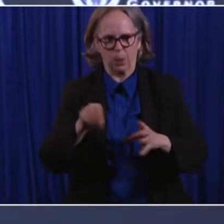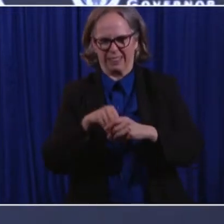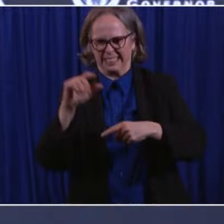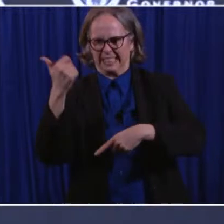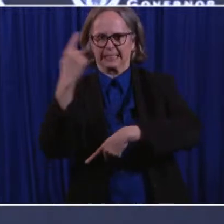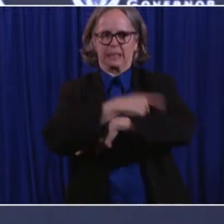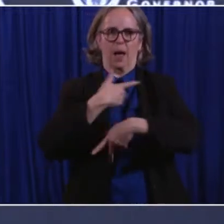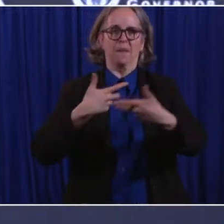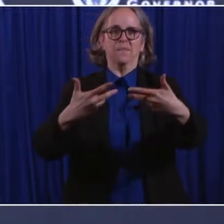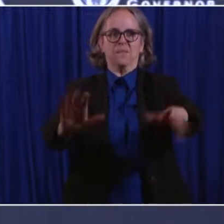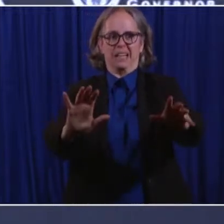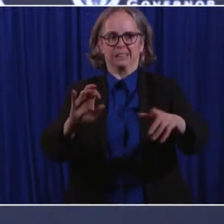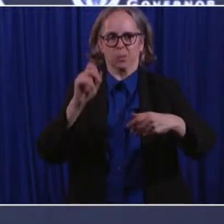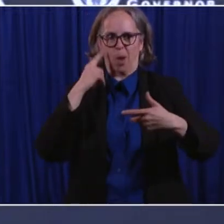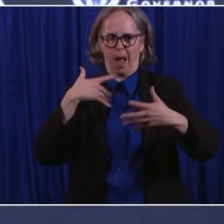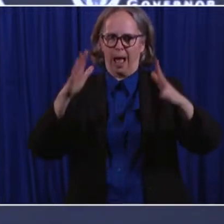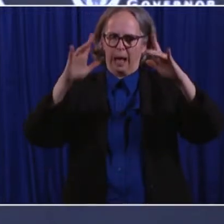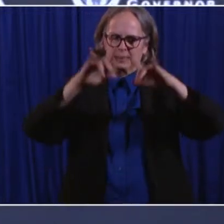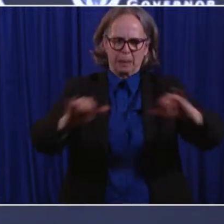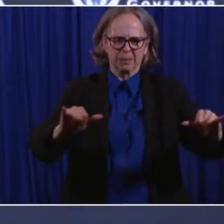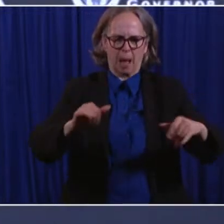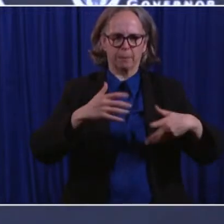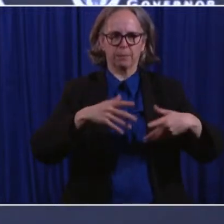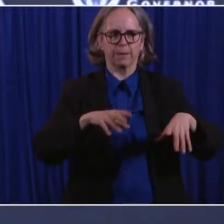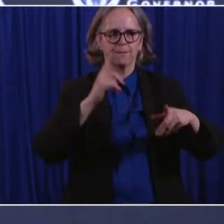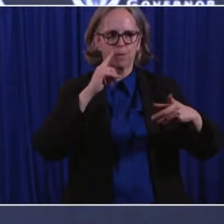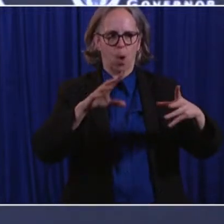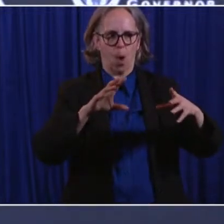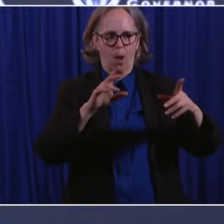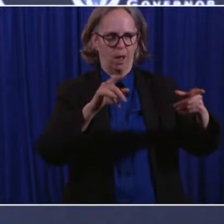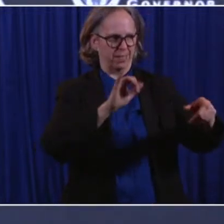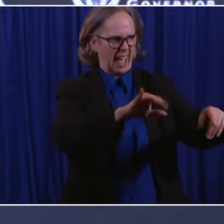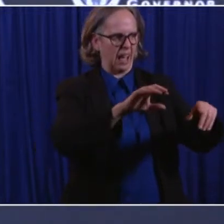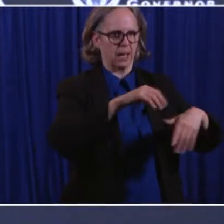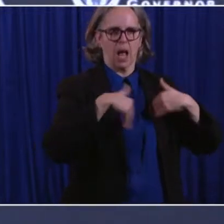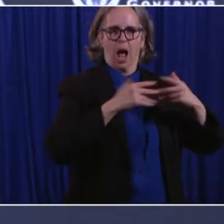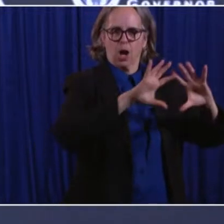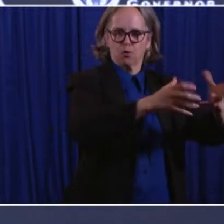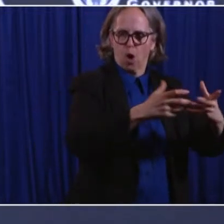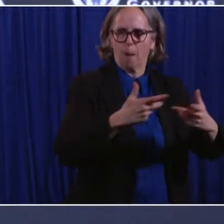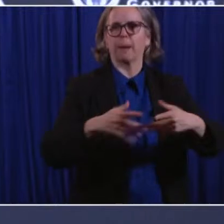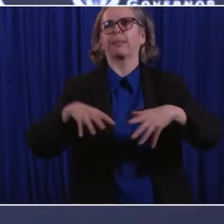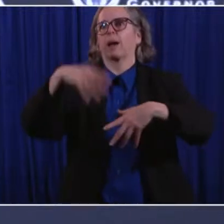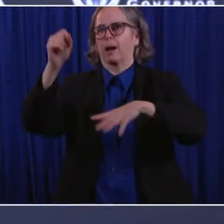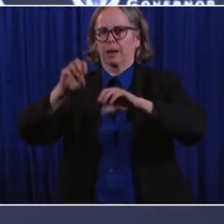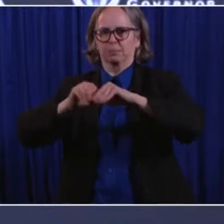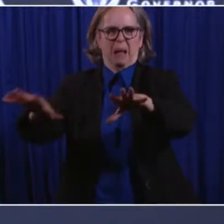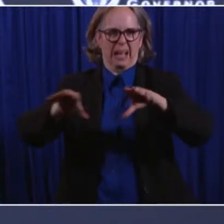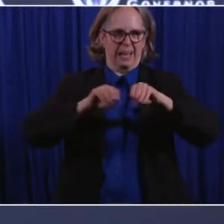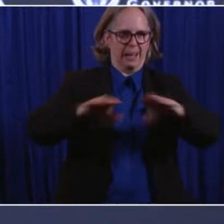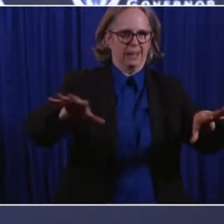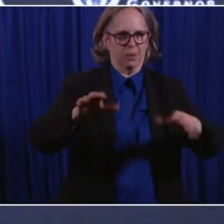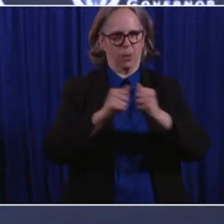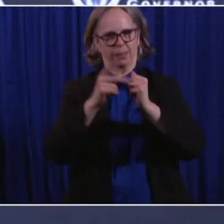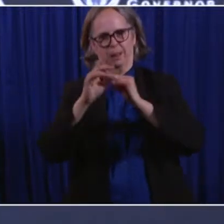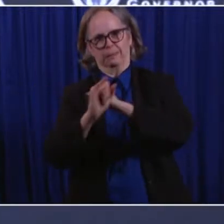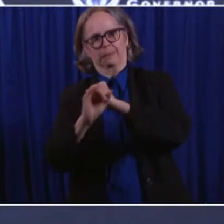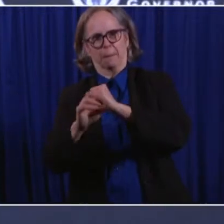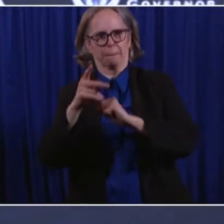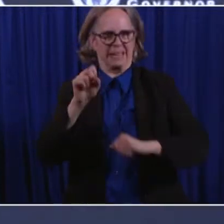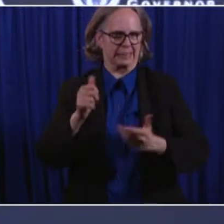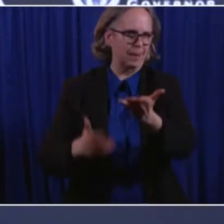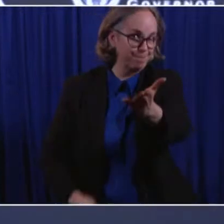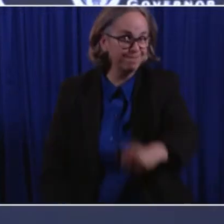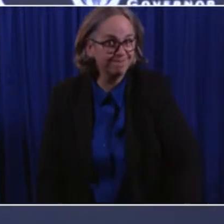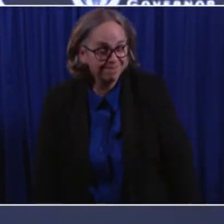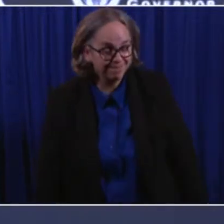coincide with the time when we actually open it up. Next question online is from Dan DeRose at WOIO in Cleveland. Hey,